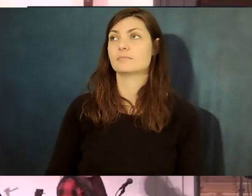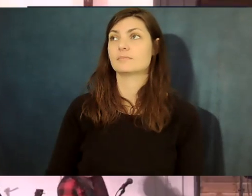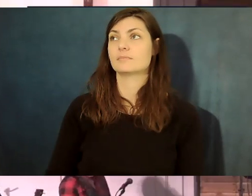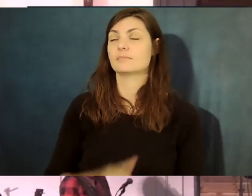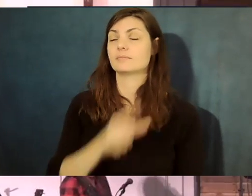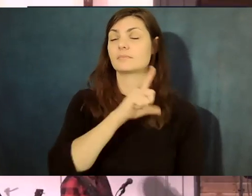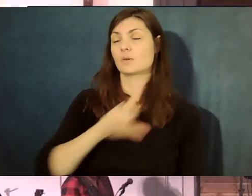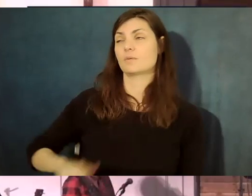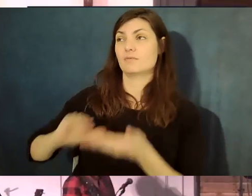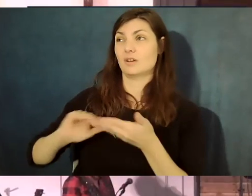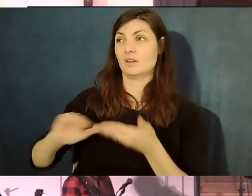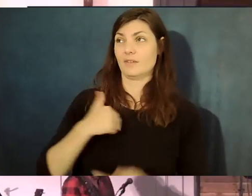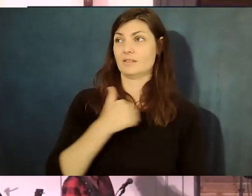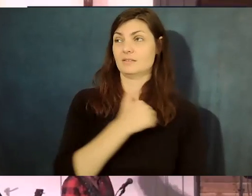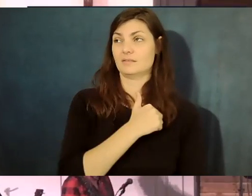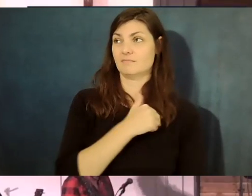Lord, forgive us